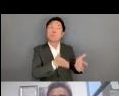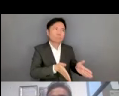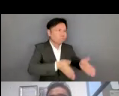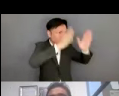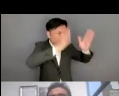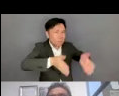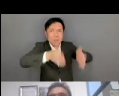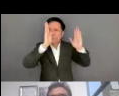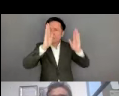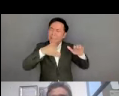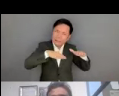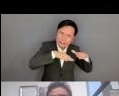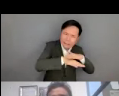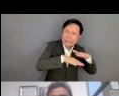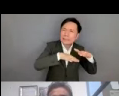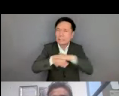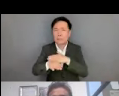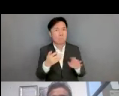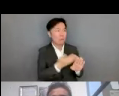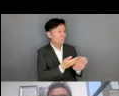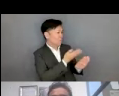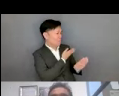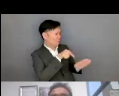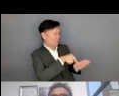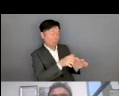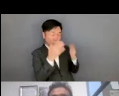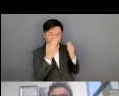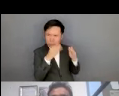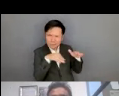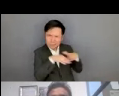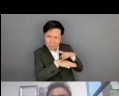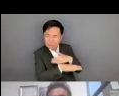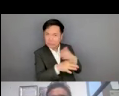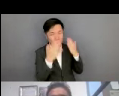with disabilities. They were actually unaware about those accessibility things and